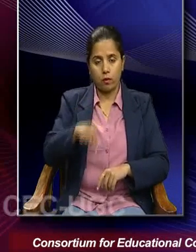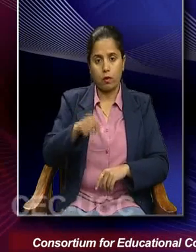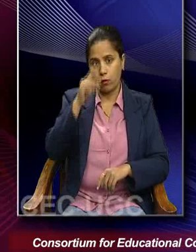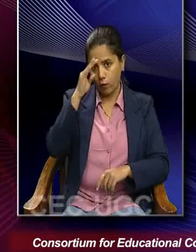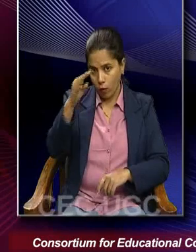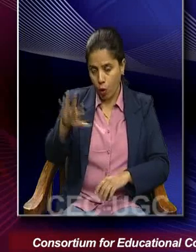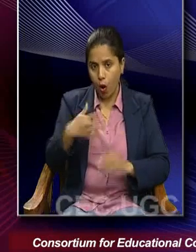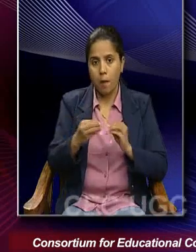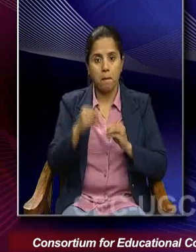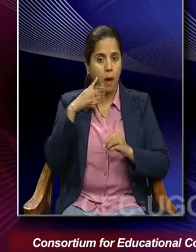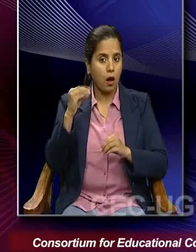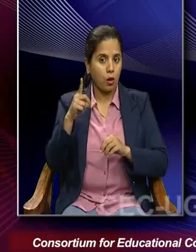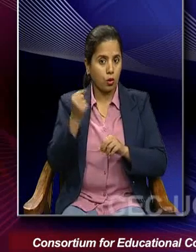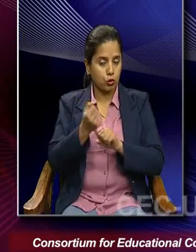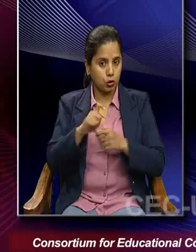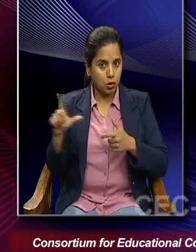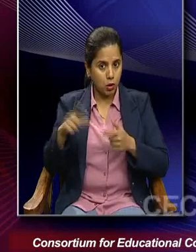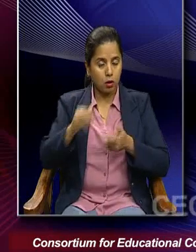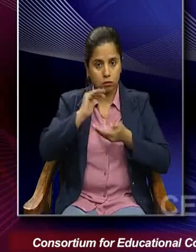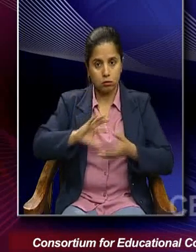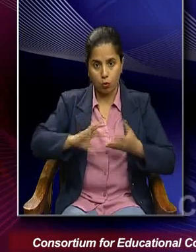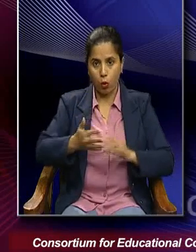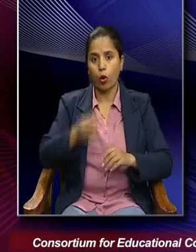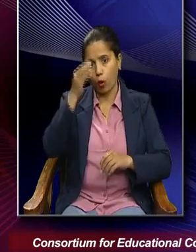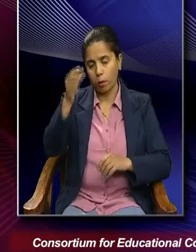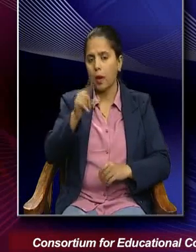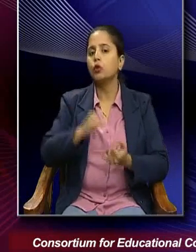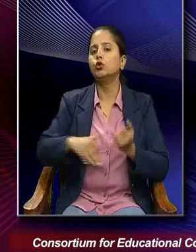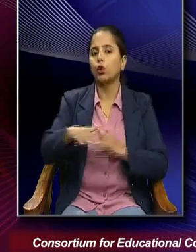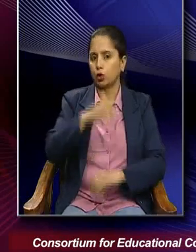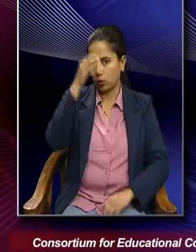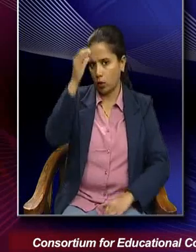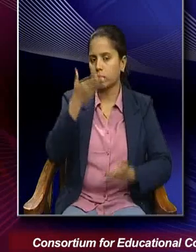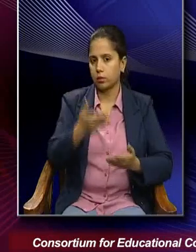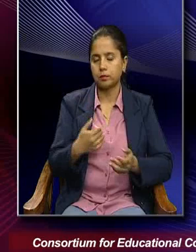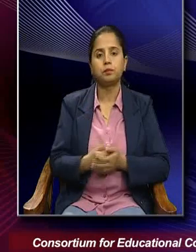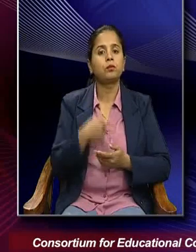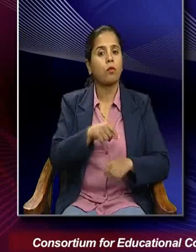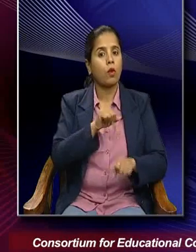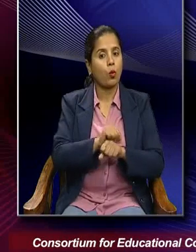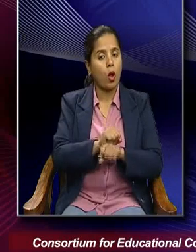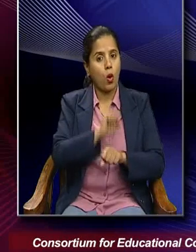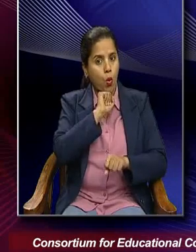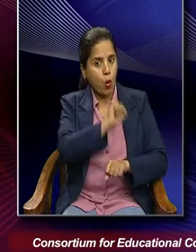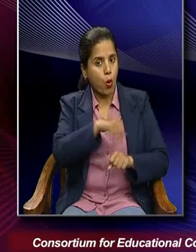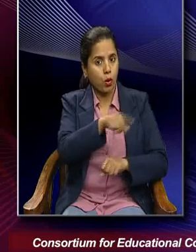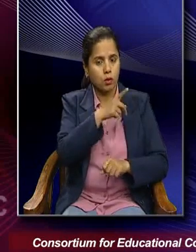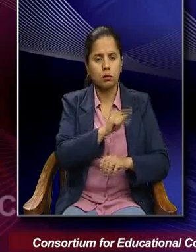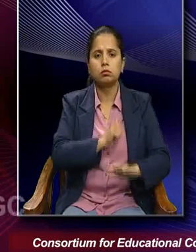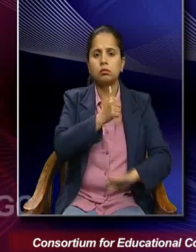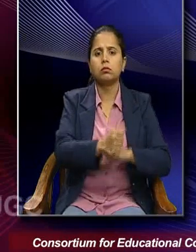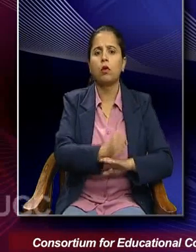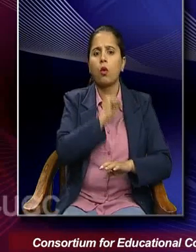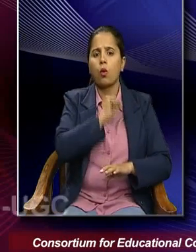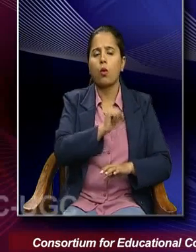or a biological concept but a social concept. Through his work, he establishes